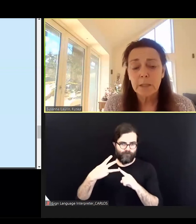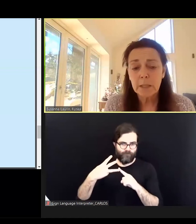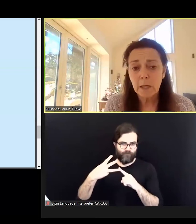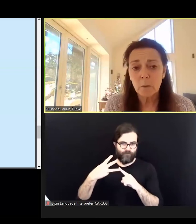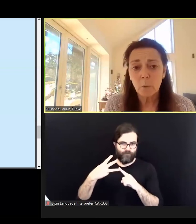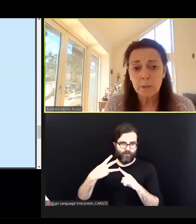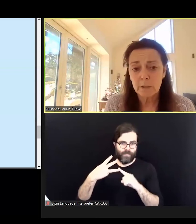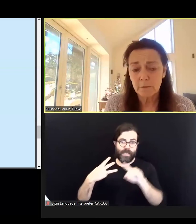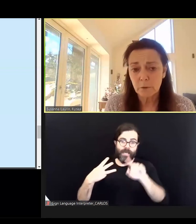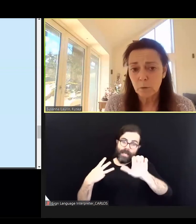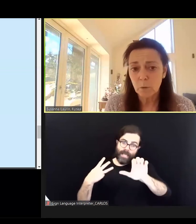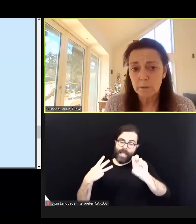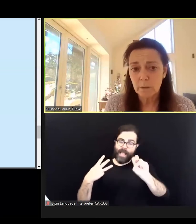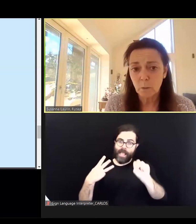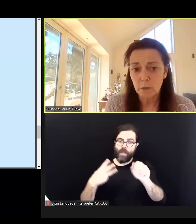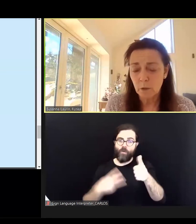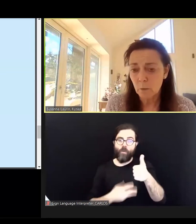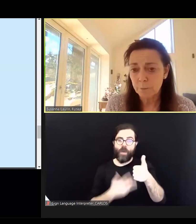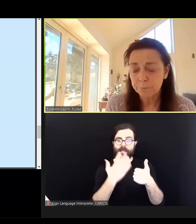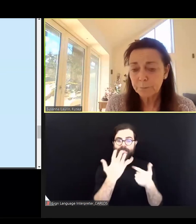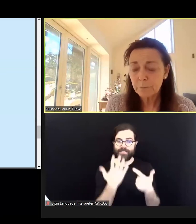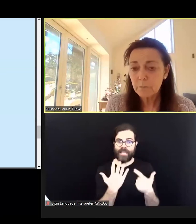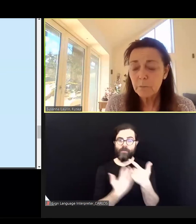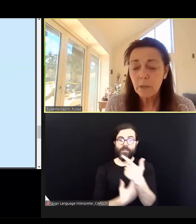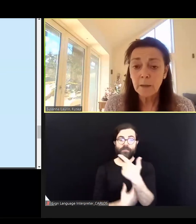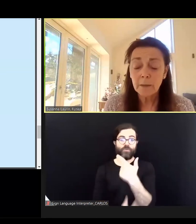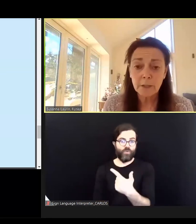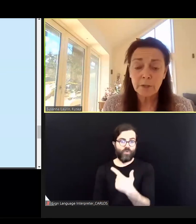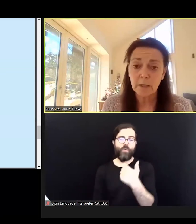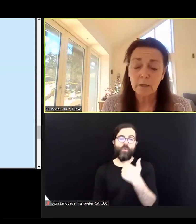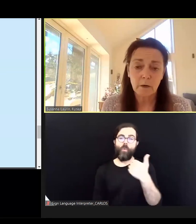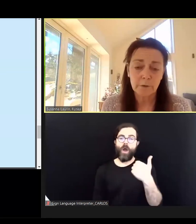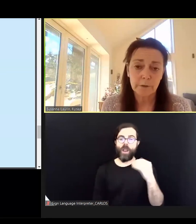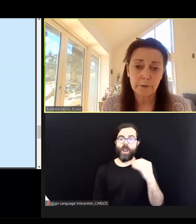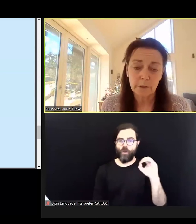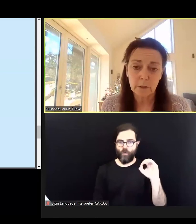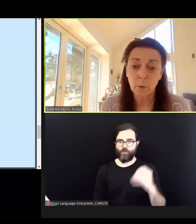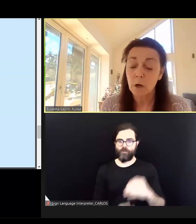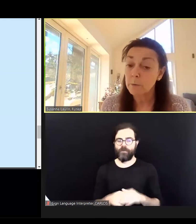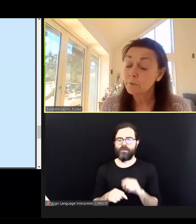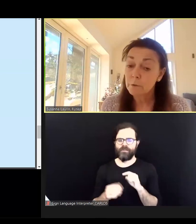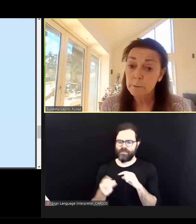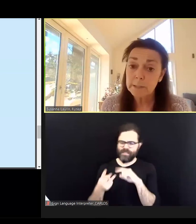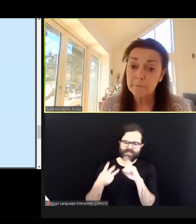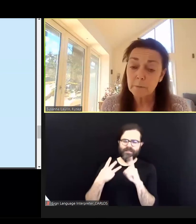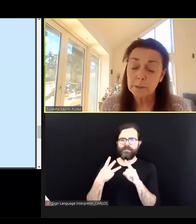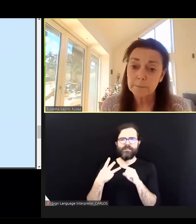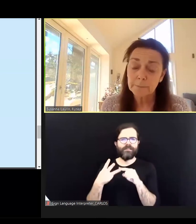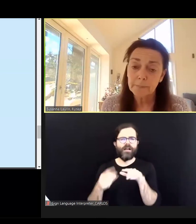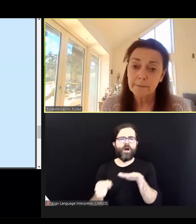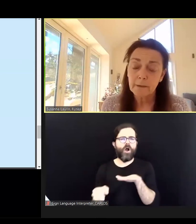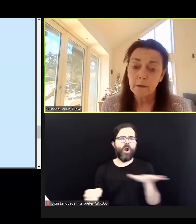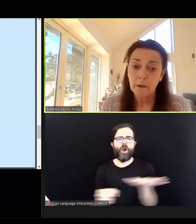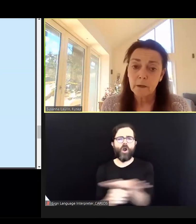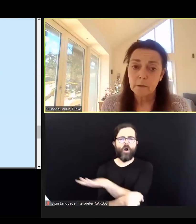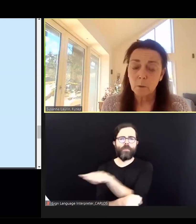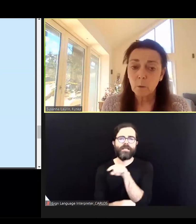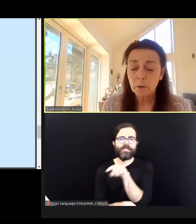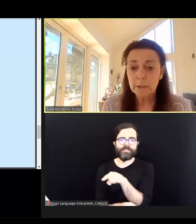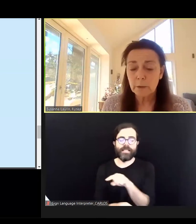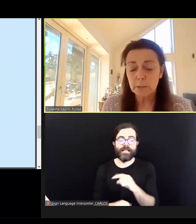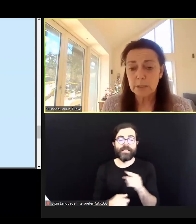produce or develop or design a product or service, then how to make sure that the end result is